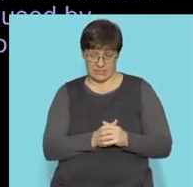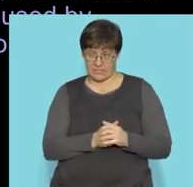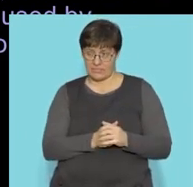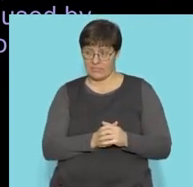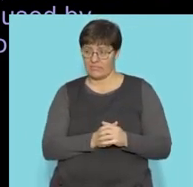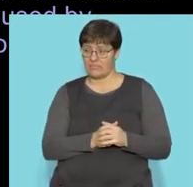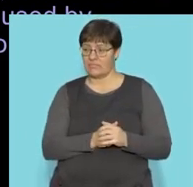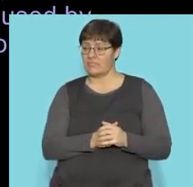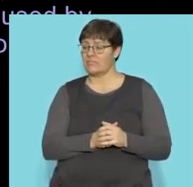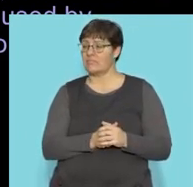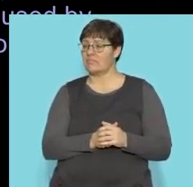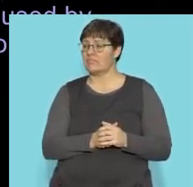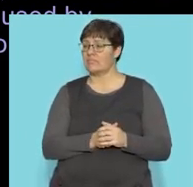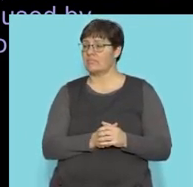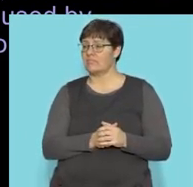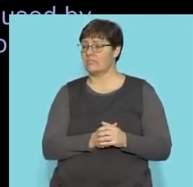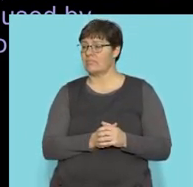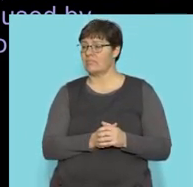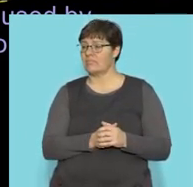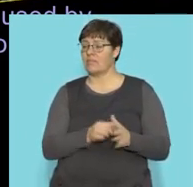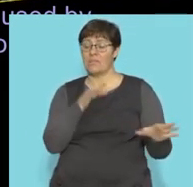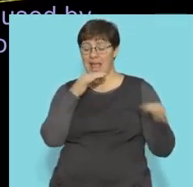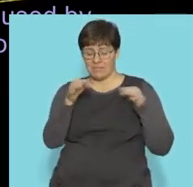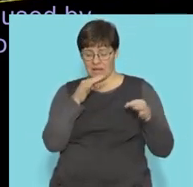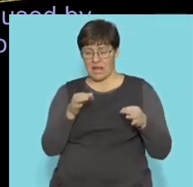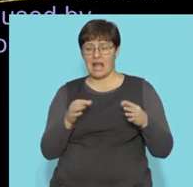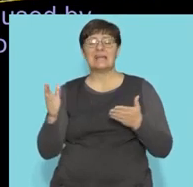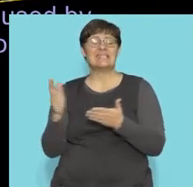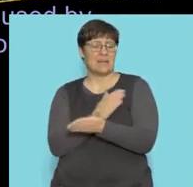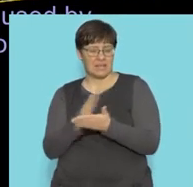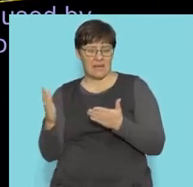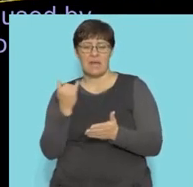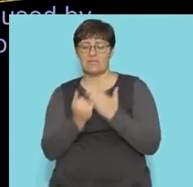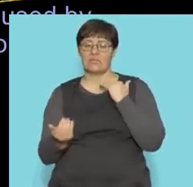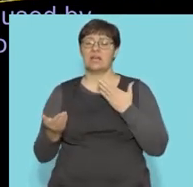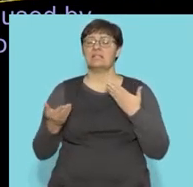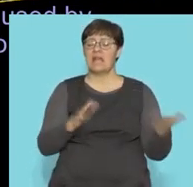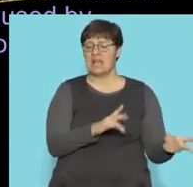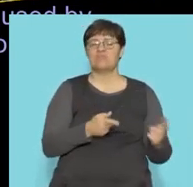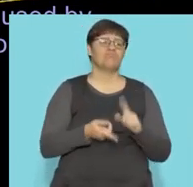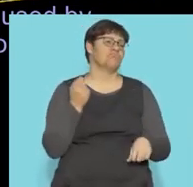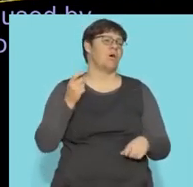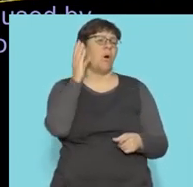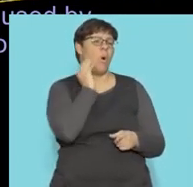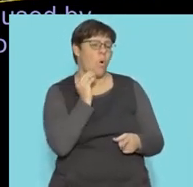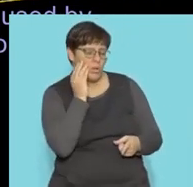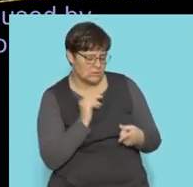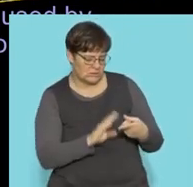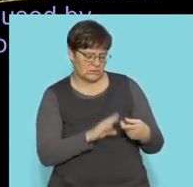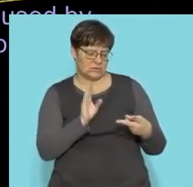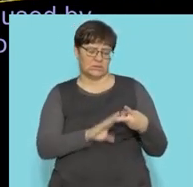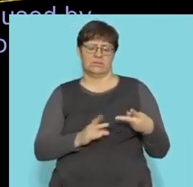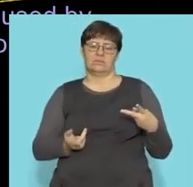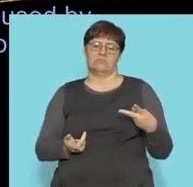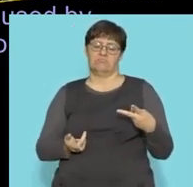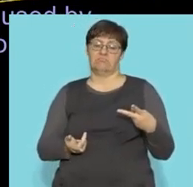Sometimes, I'm explaining, remember, I'm unpacking, individuals can die from old age. Sometimes death is